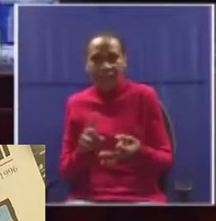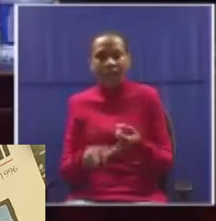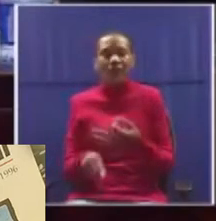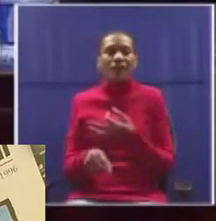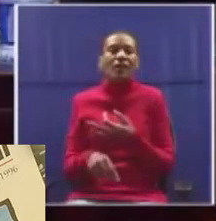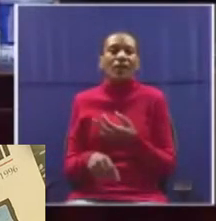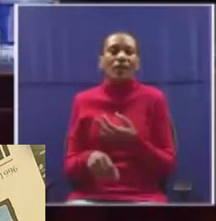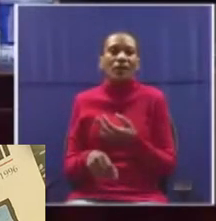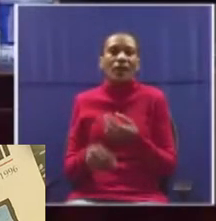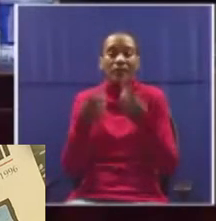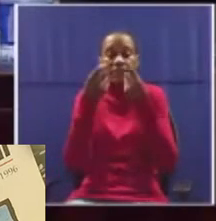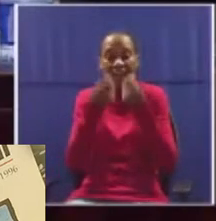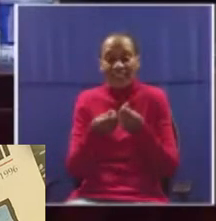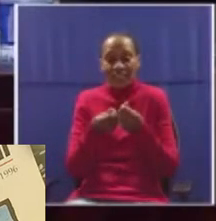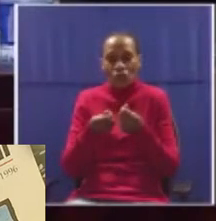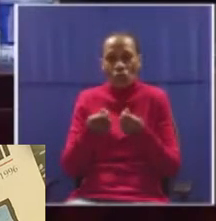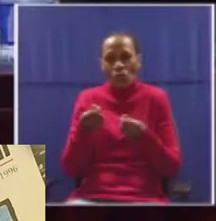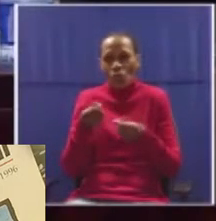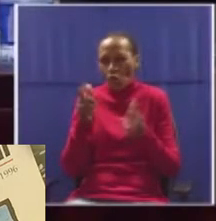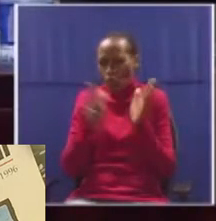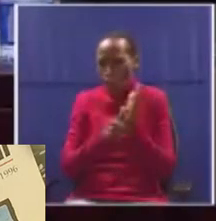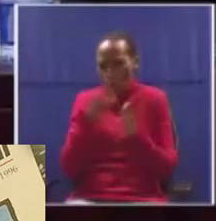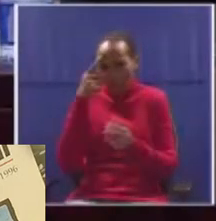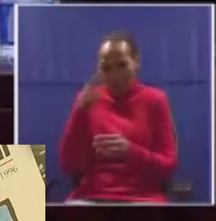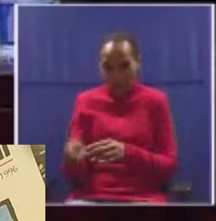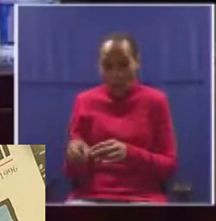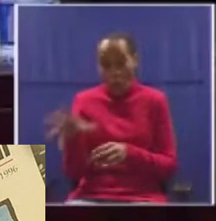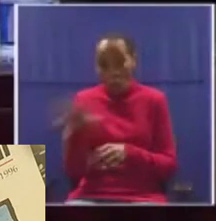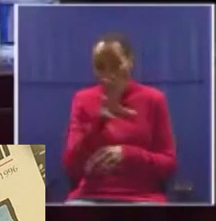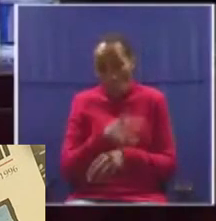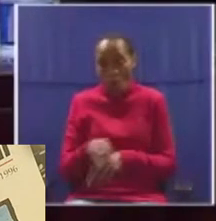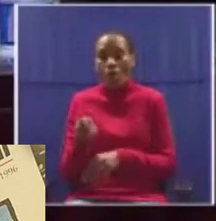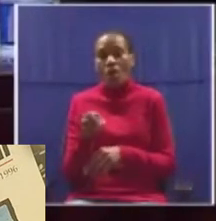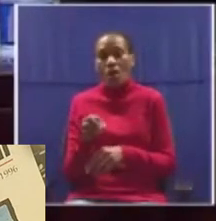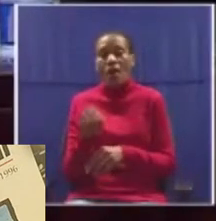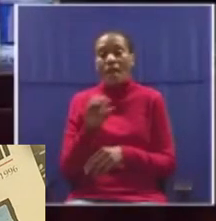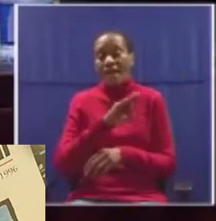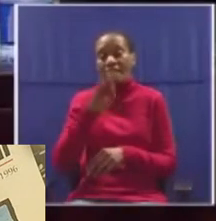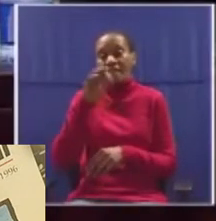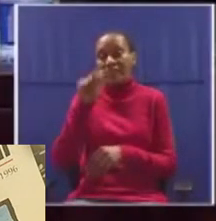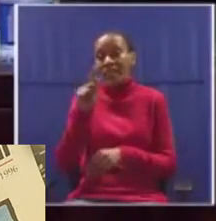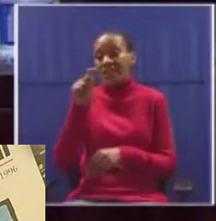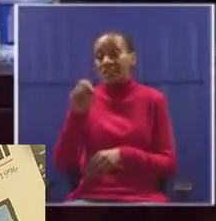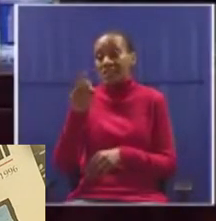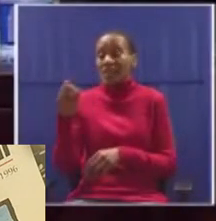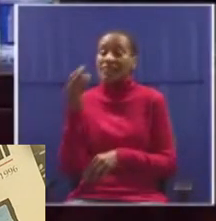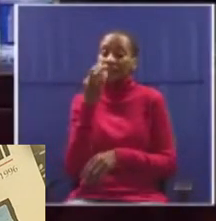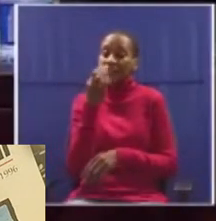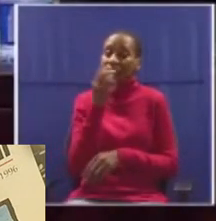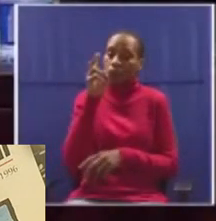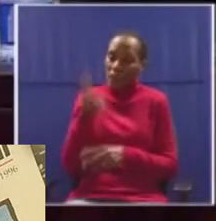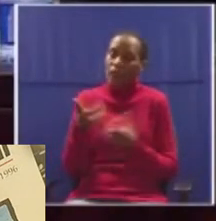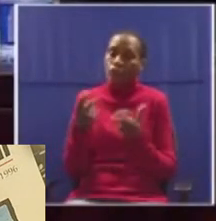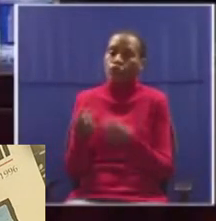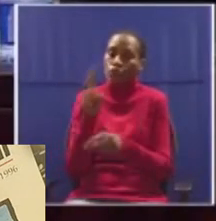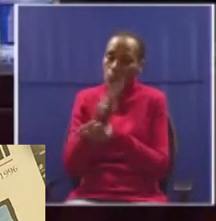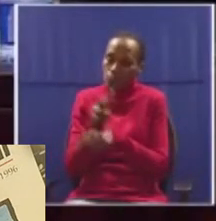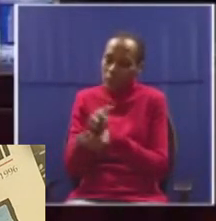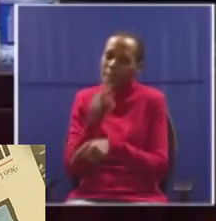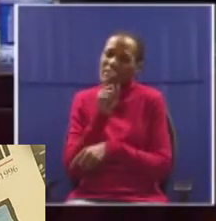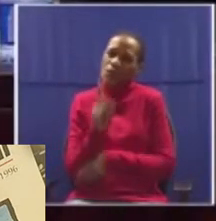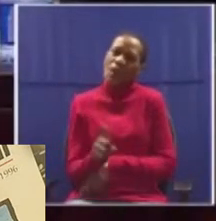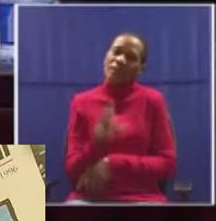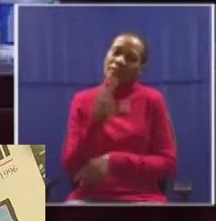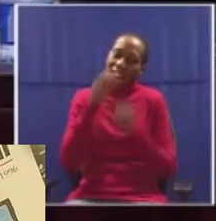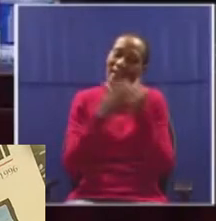proliferation financing when the fatf places the jurisdiction under increased monitoring it means